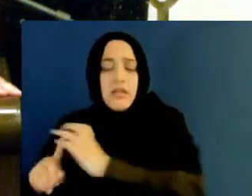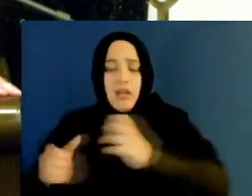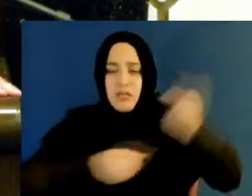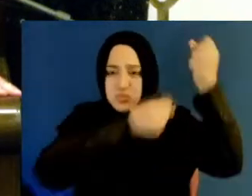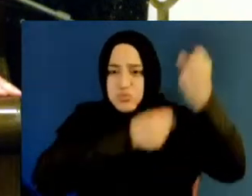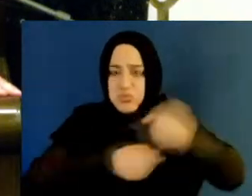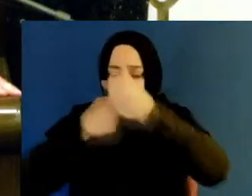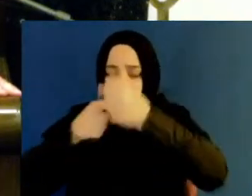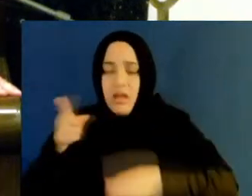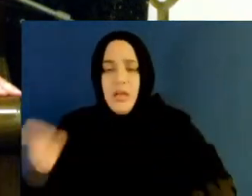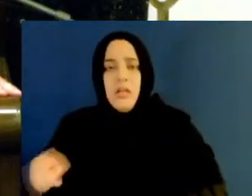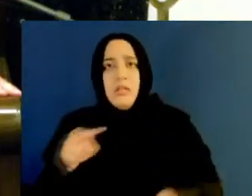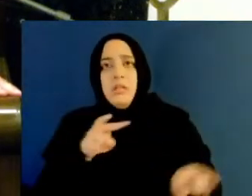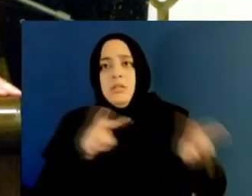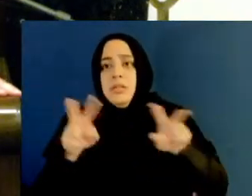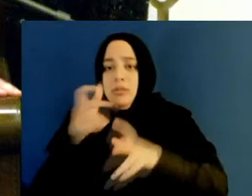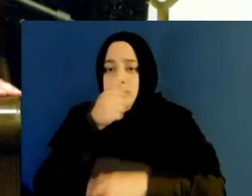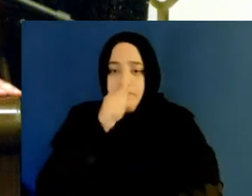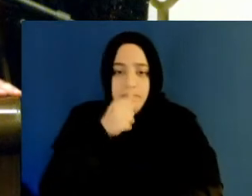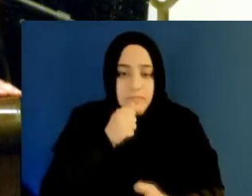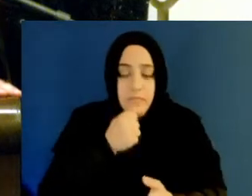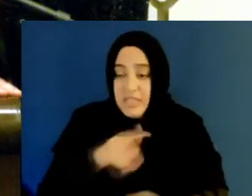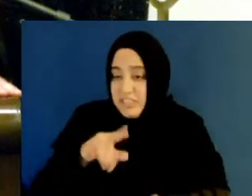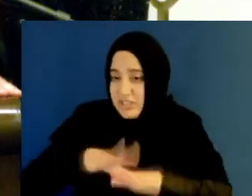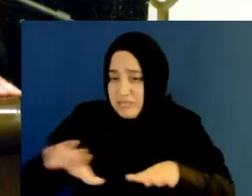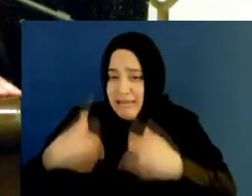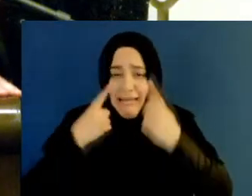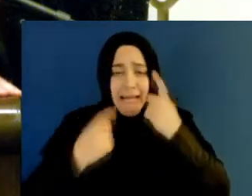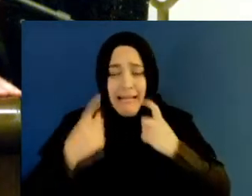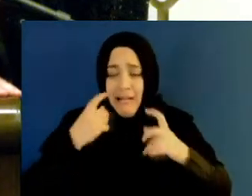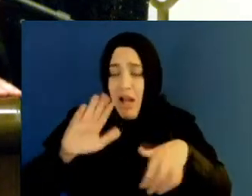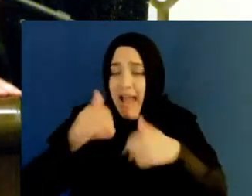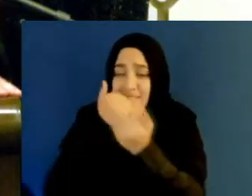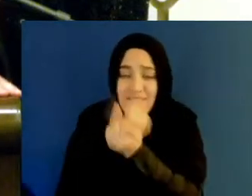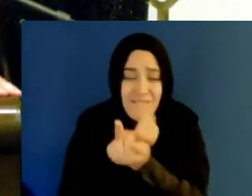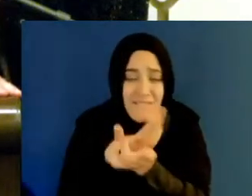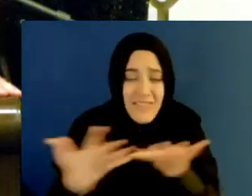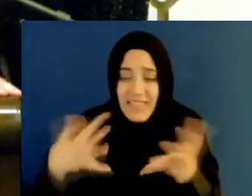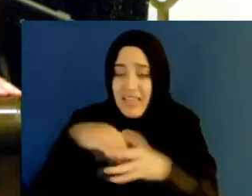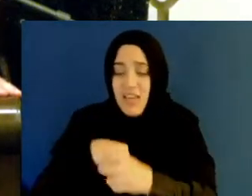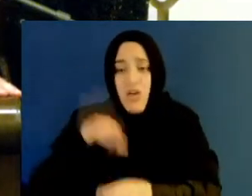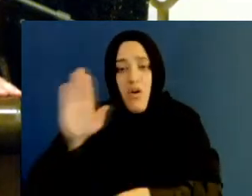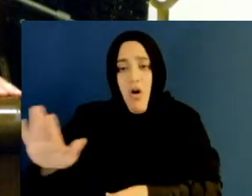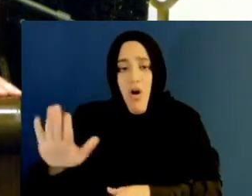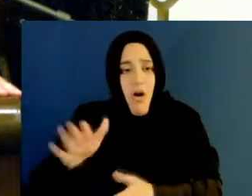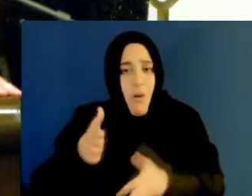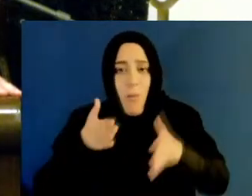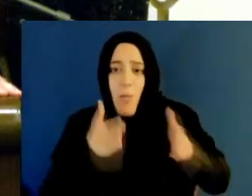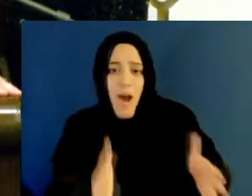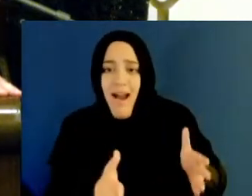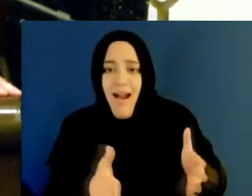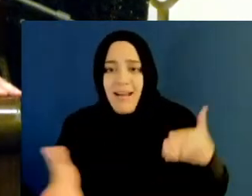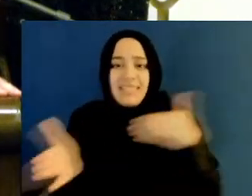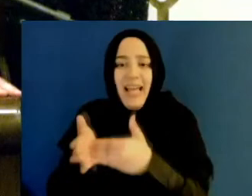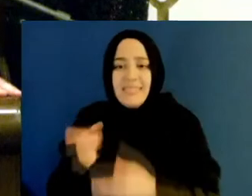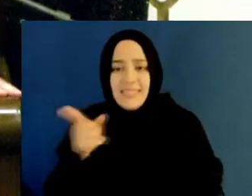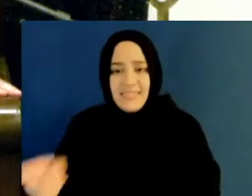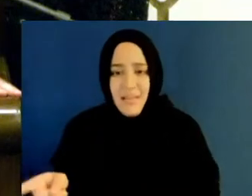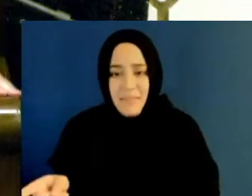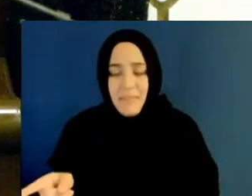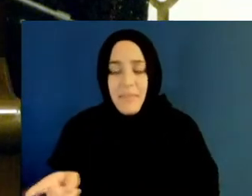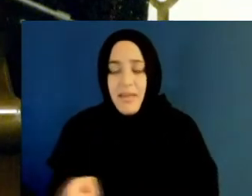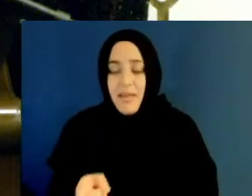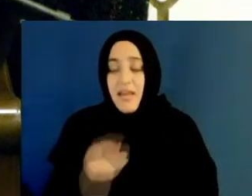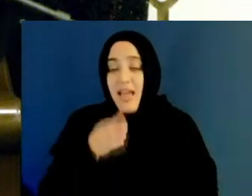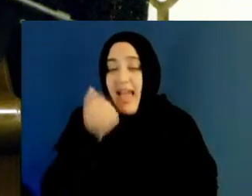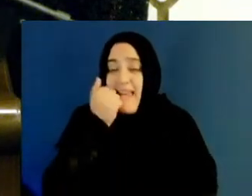route. Everything in destiny was against Imam Sajjad. Every tribulation that Imam Sajjad went